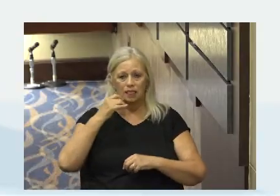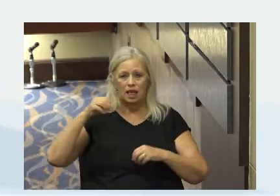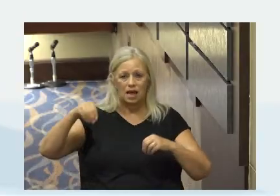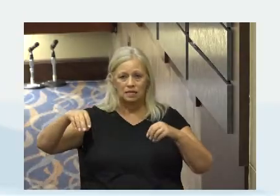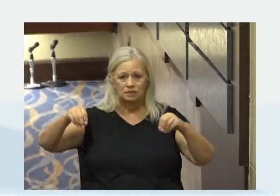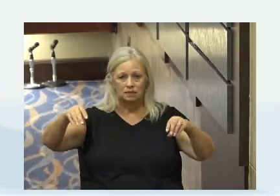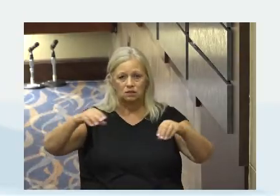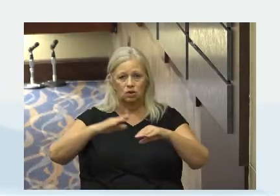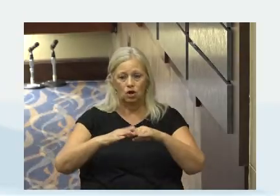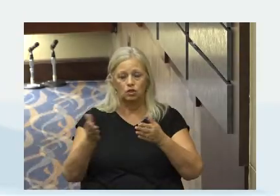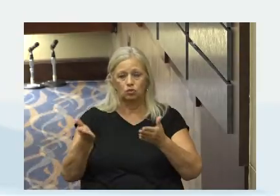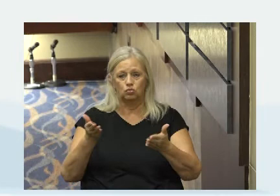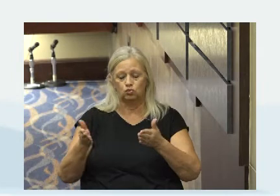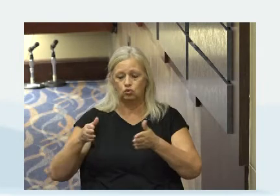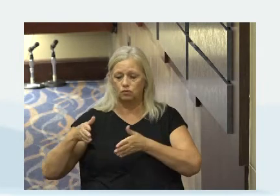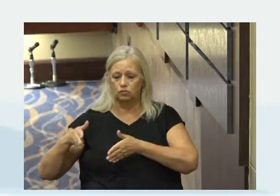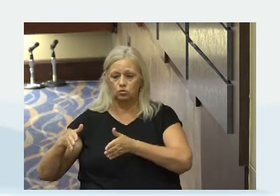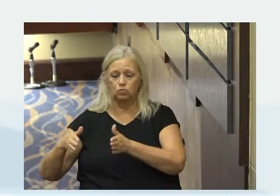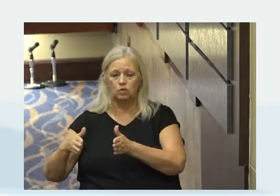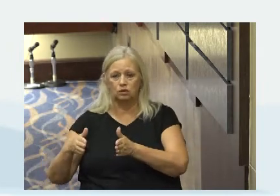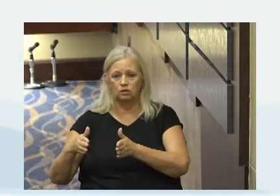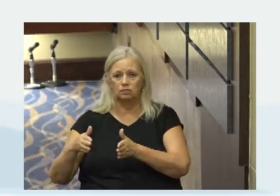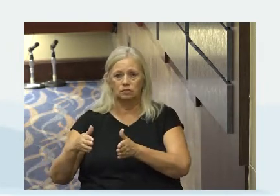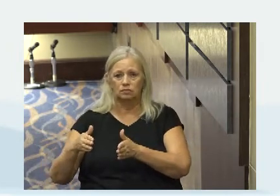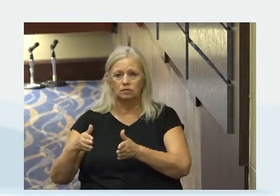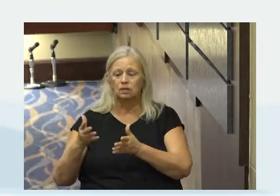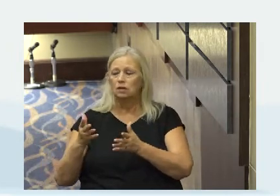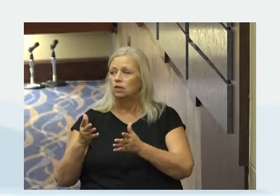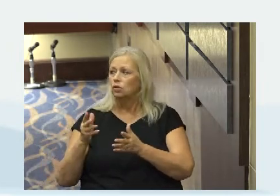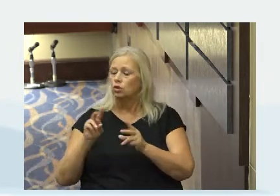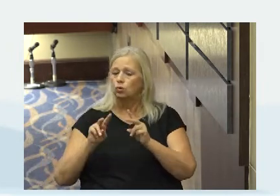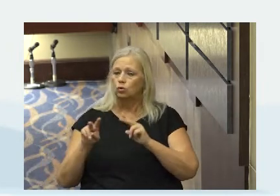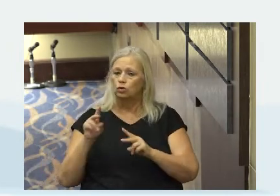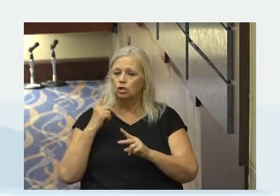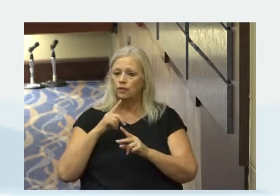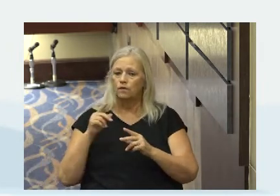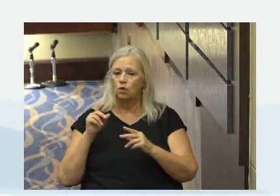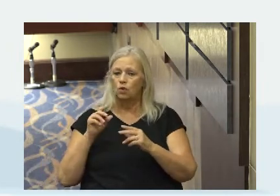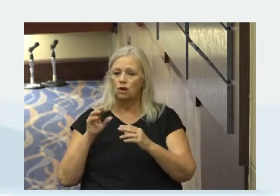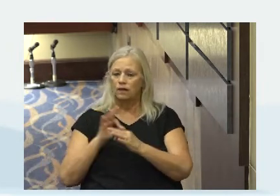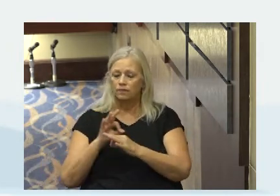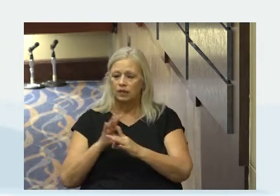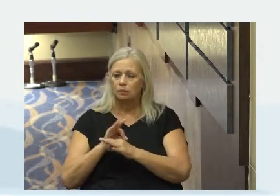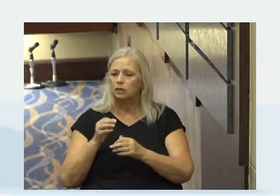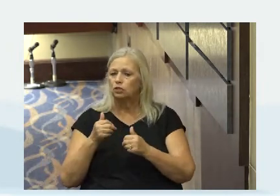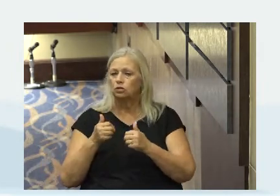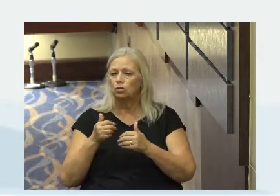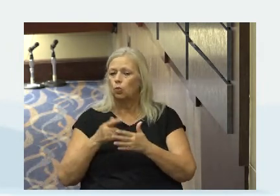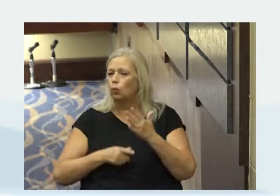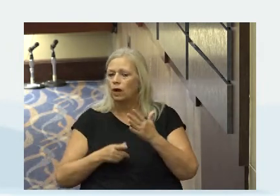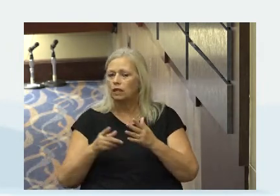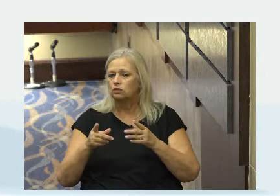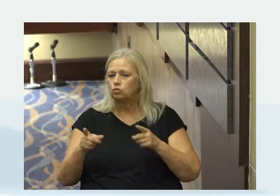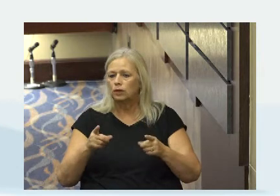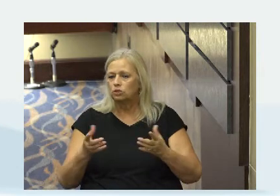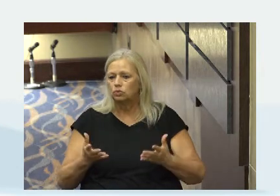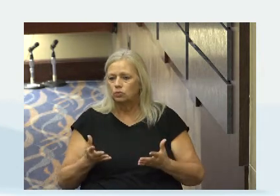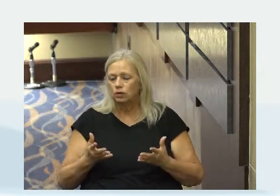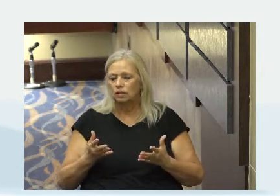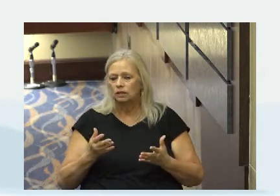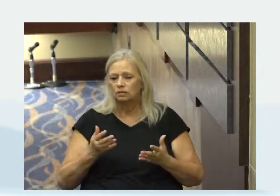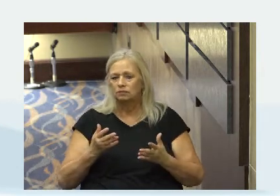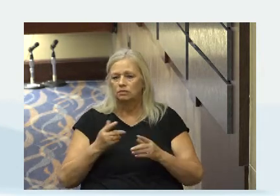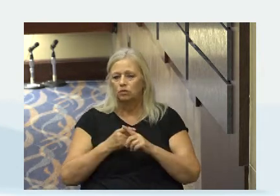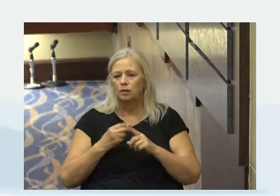think we're looking for some council feedback on which direction you'd like us to go. So, Amy, you want to take it away? Thank you,